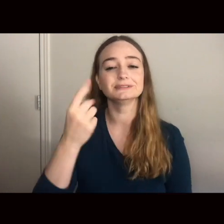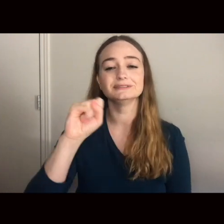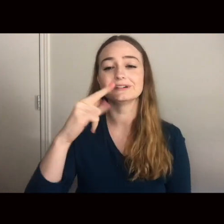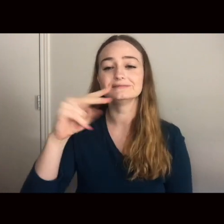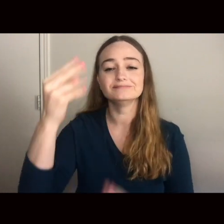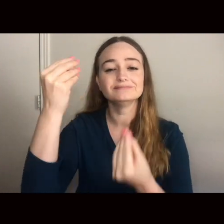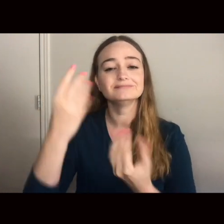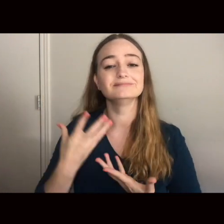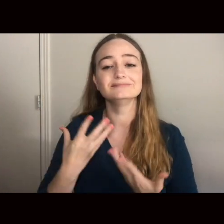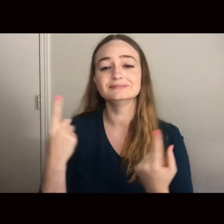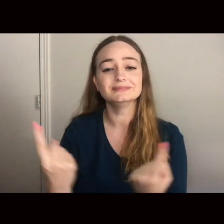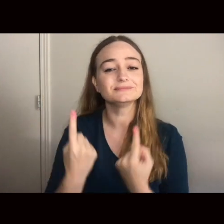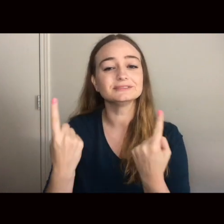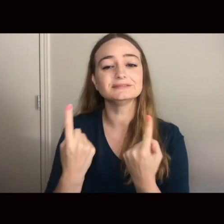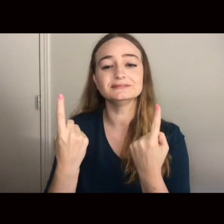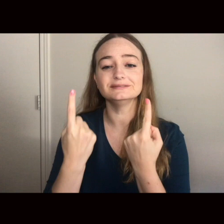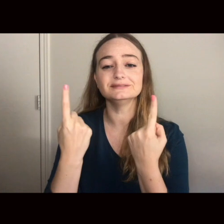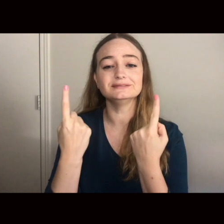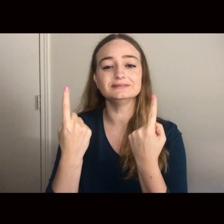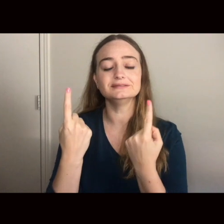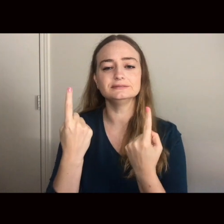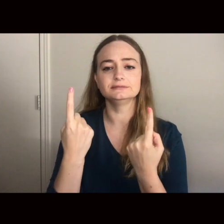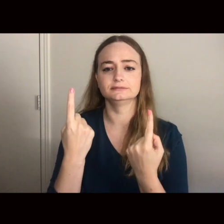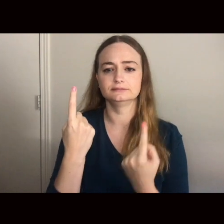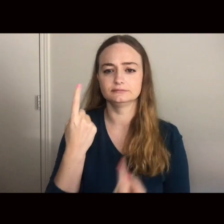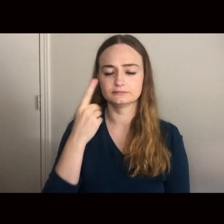praying, Lord, please send some kind of sign.